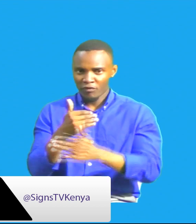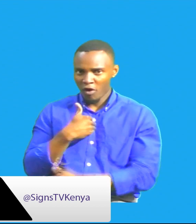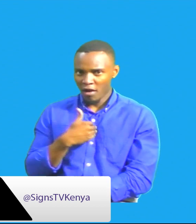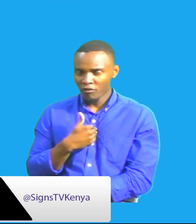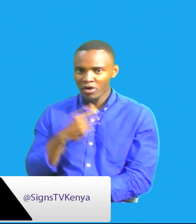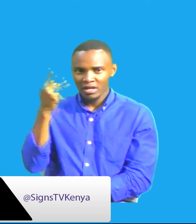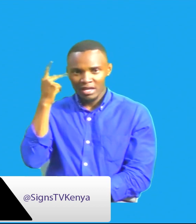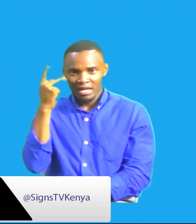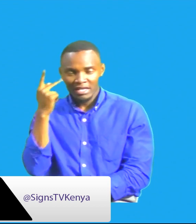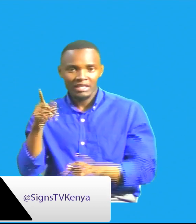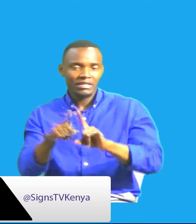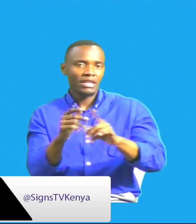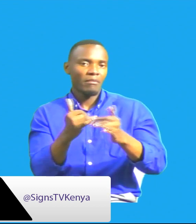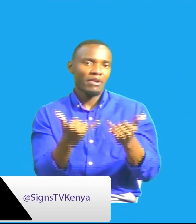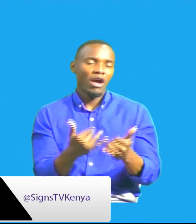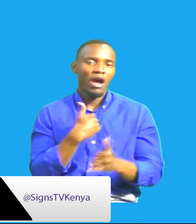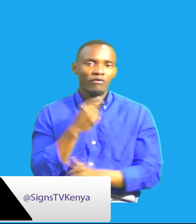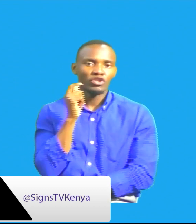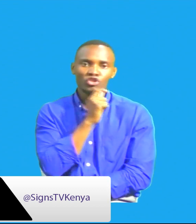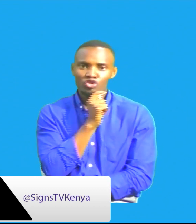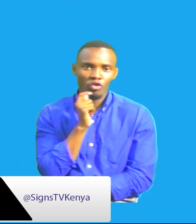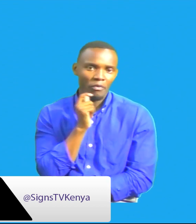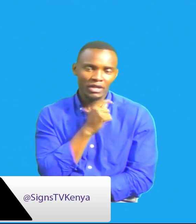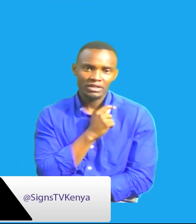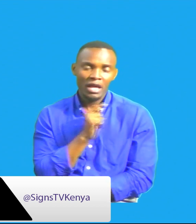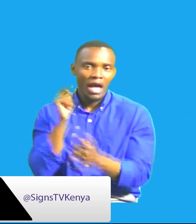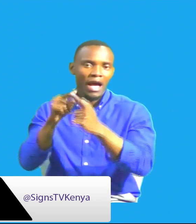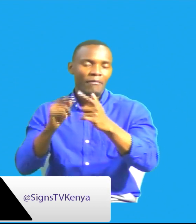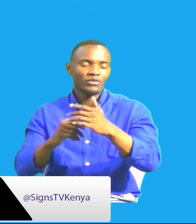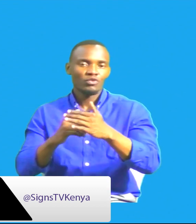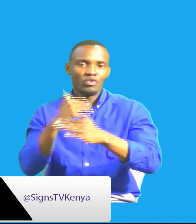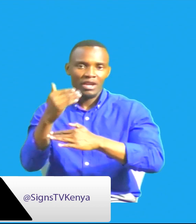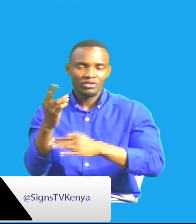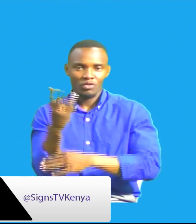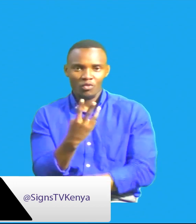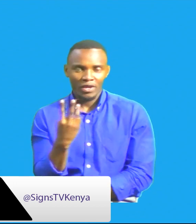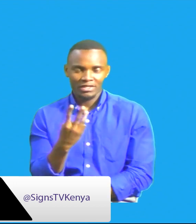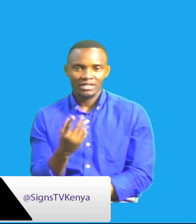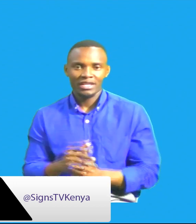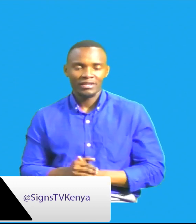K, and right about now Tobias Omondi. Till Wednesday, stay safe.